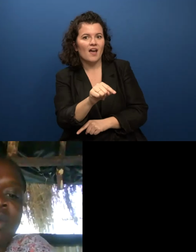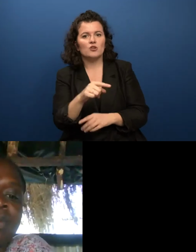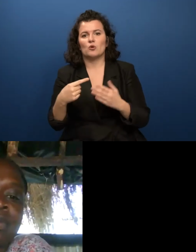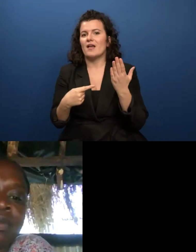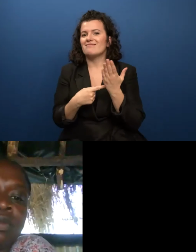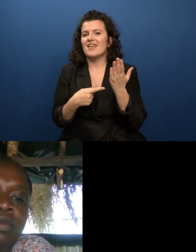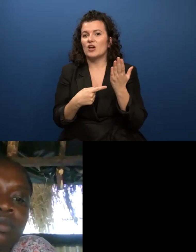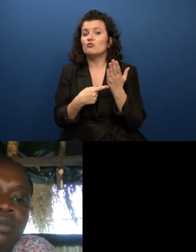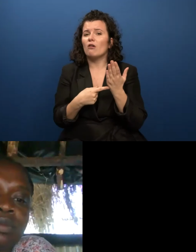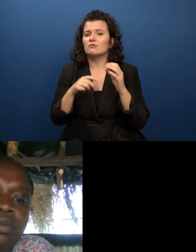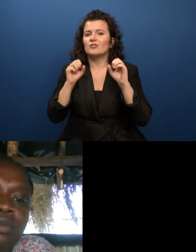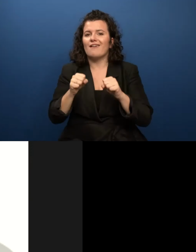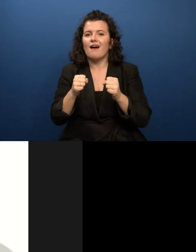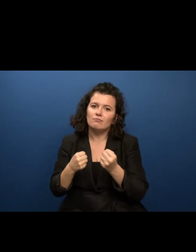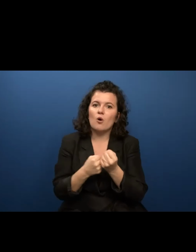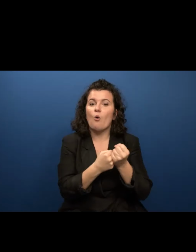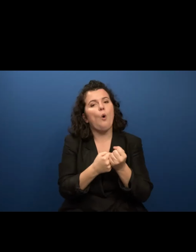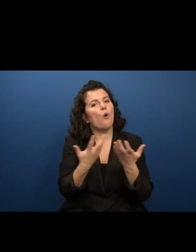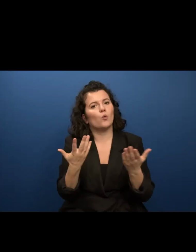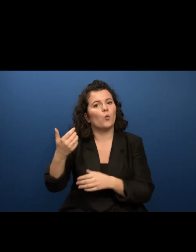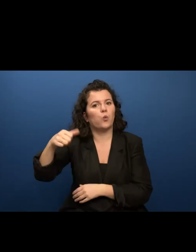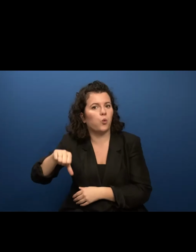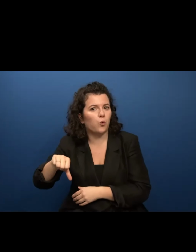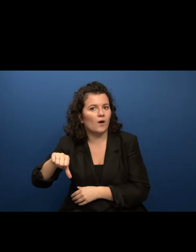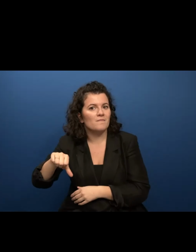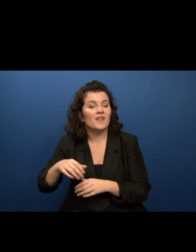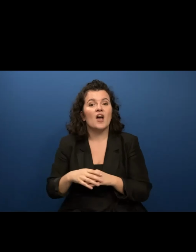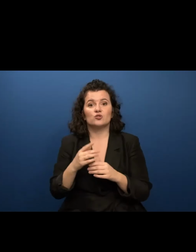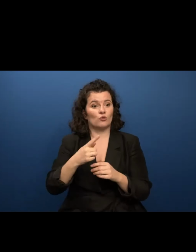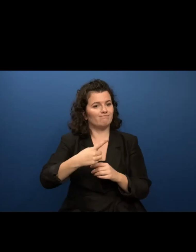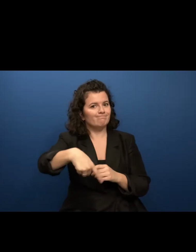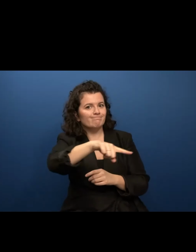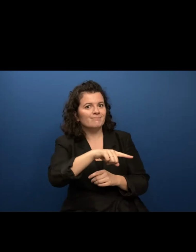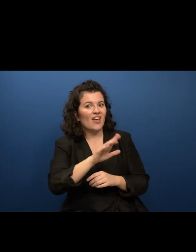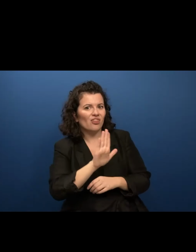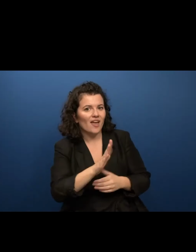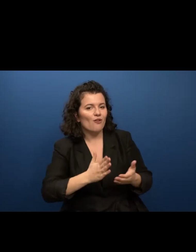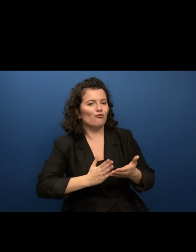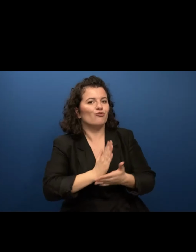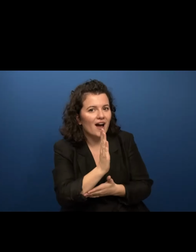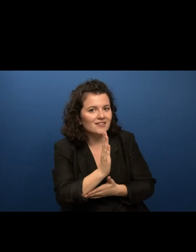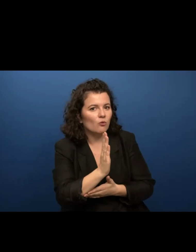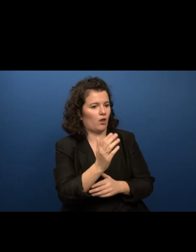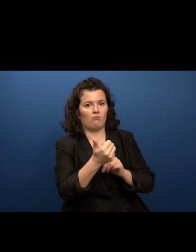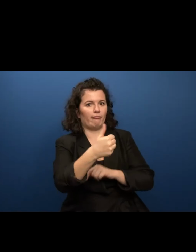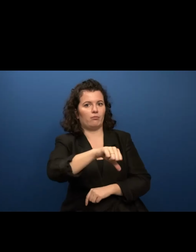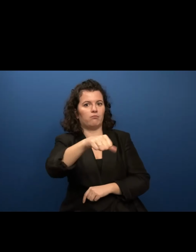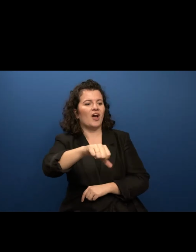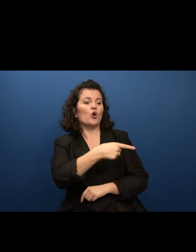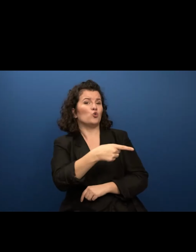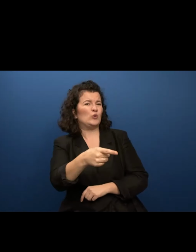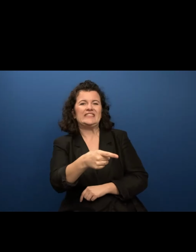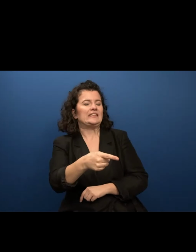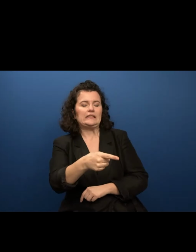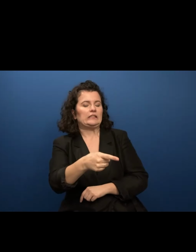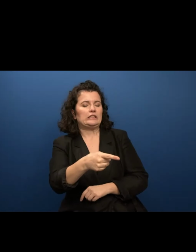But I would argue that this is a social justice issue, and the rights of people are being denied simply because of who they are. So what I would say